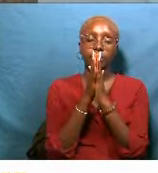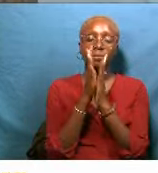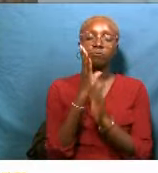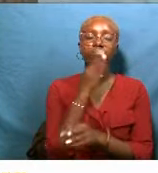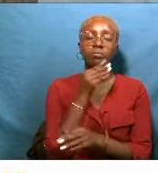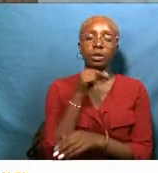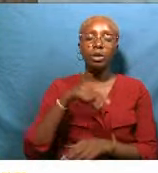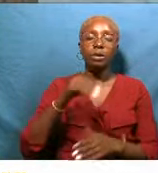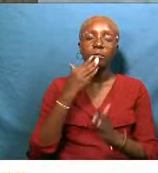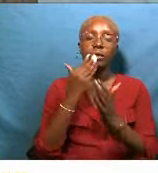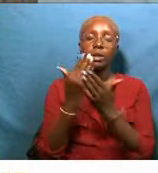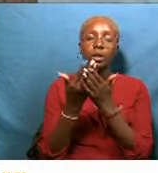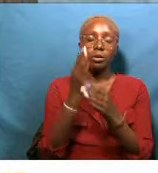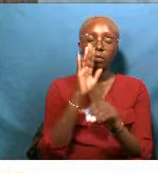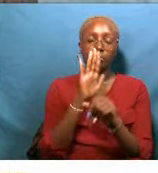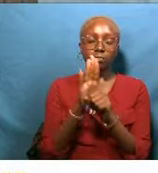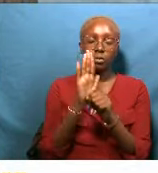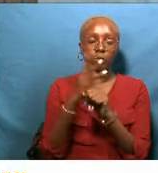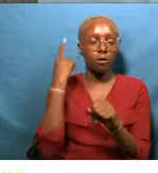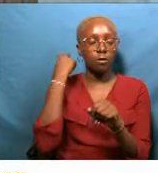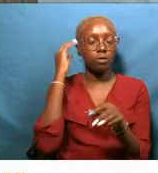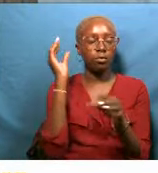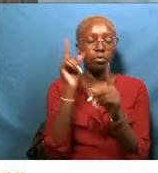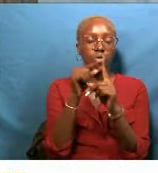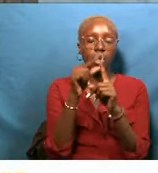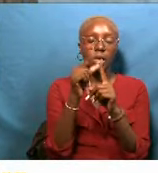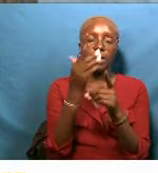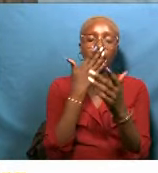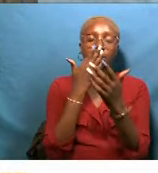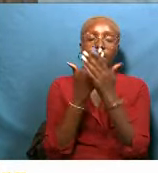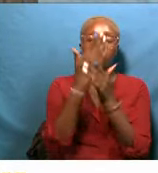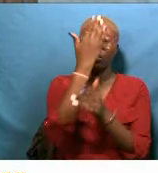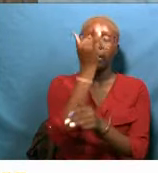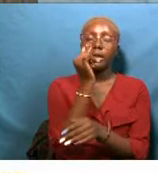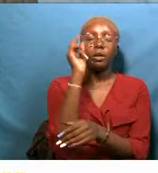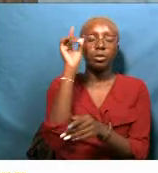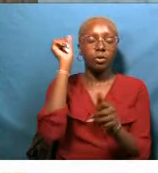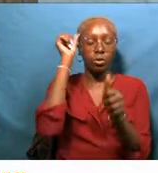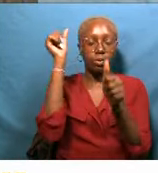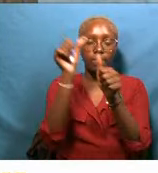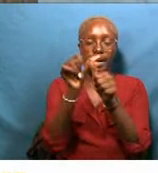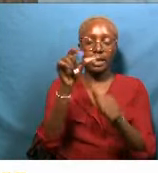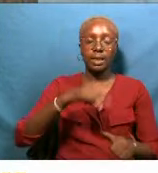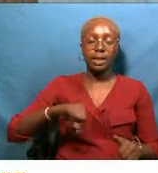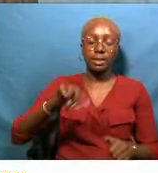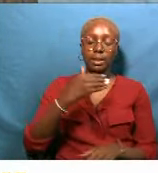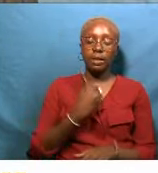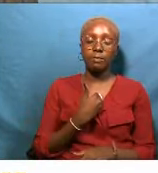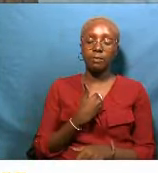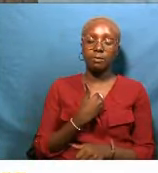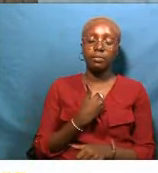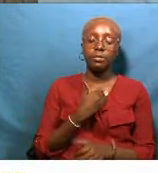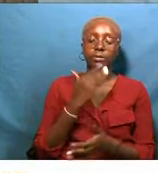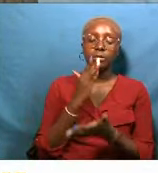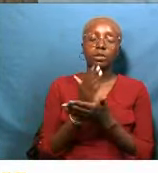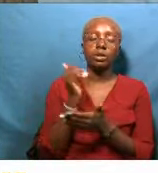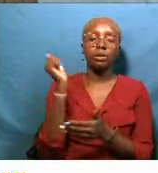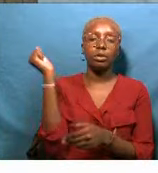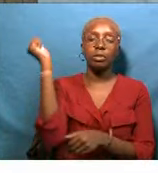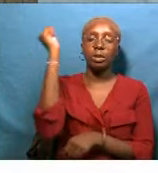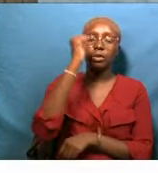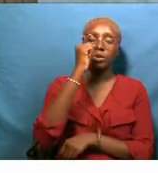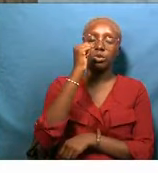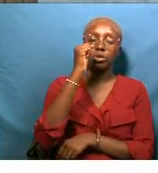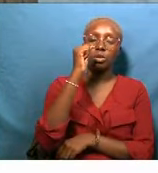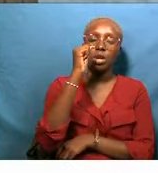Father, we thank you so much for your word. Thank you for reminding us that the resurrection is not just an event